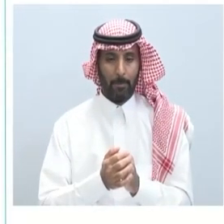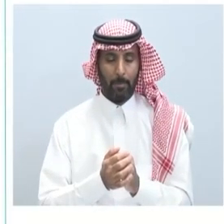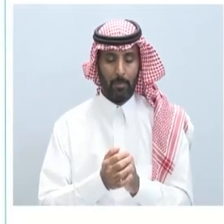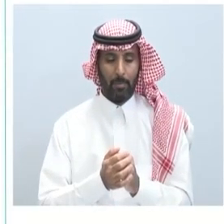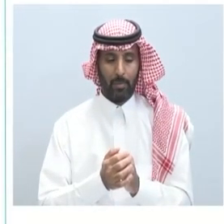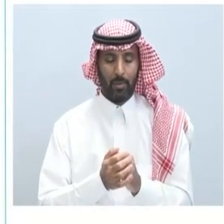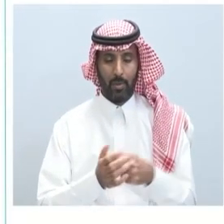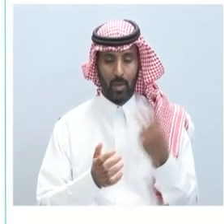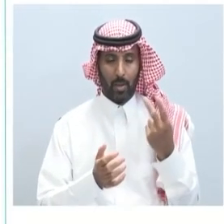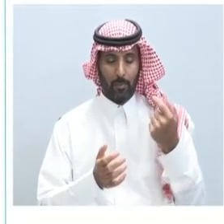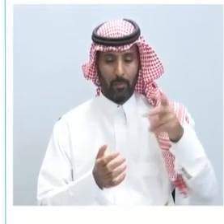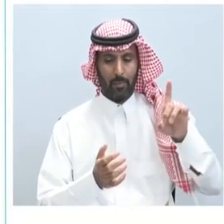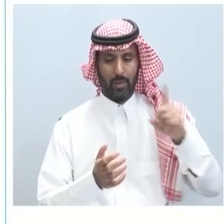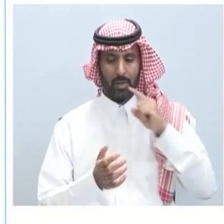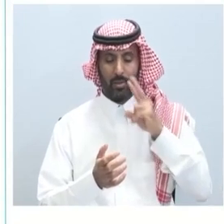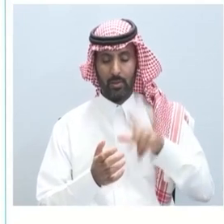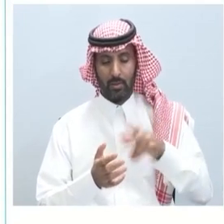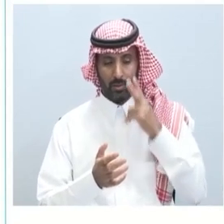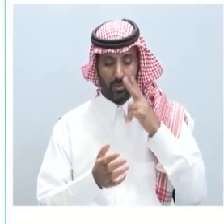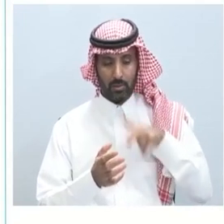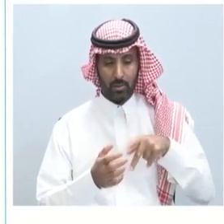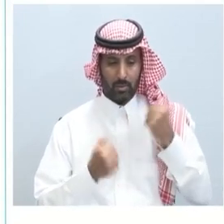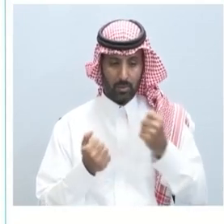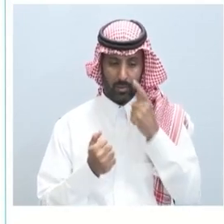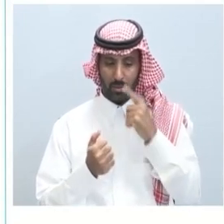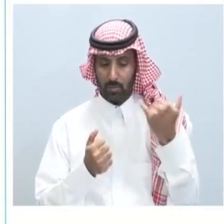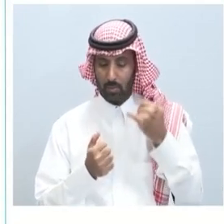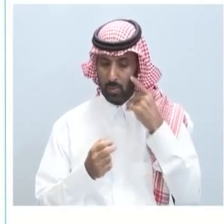Dilemma number two. Mike is taking an extremely